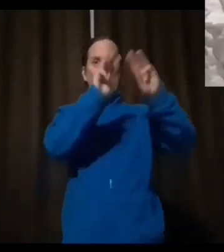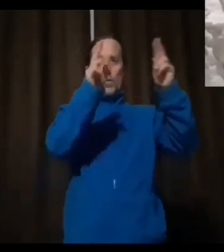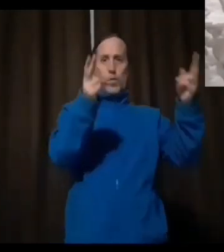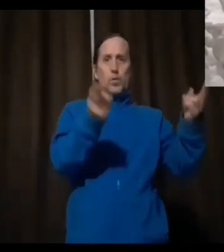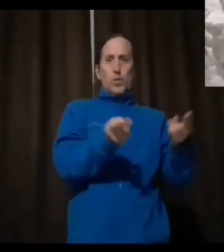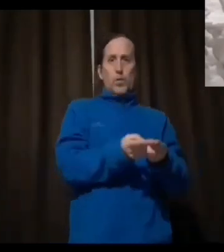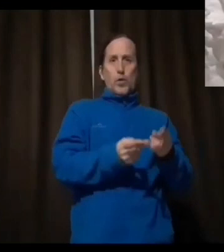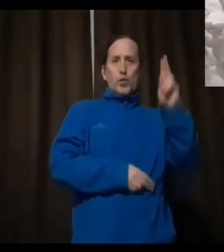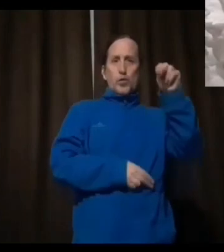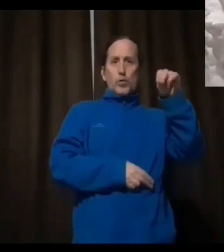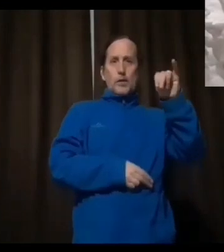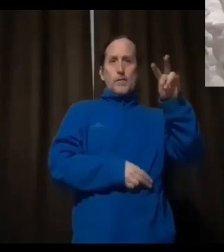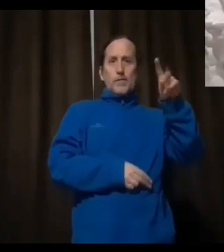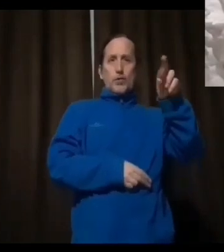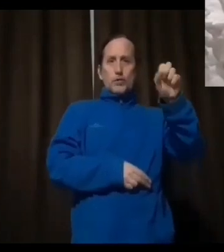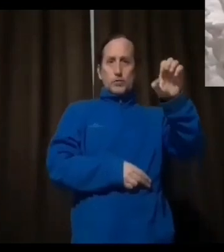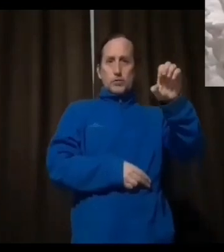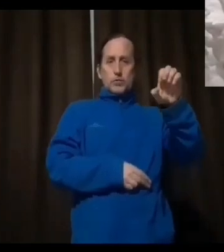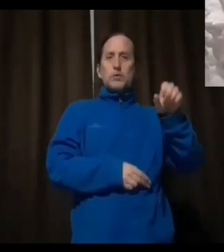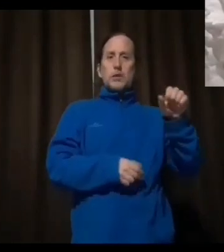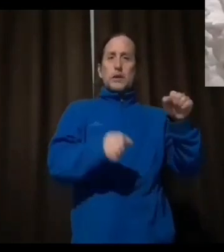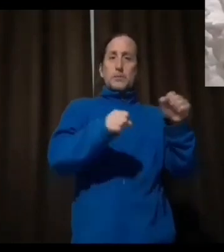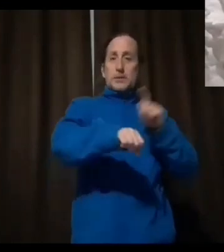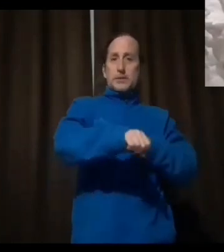matter, is a living